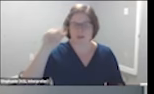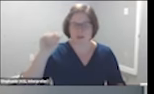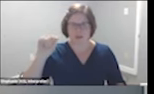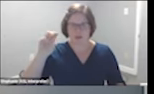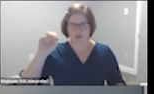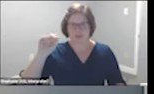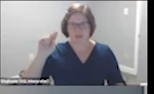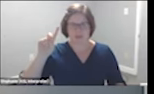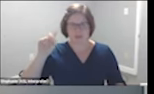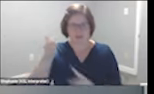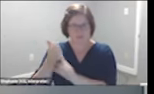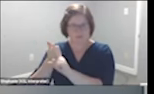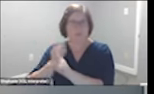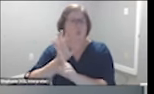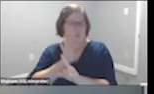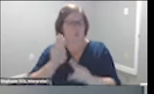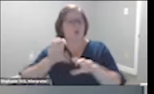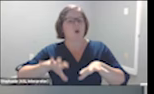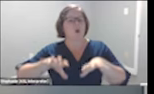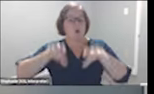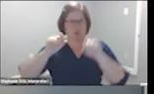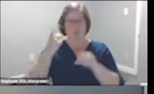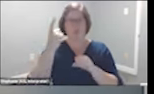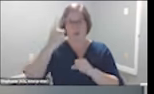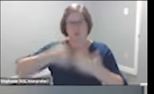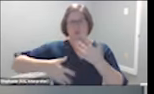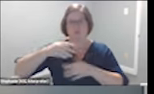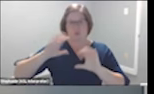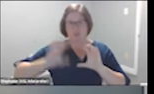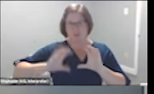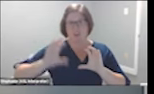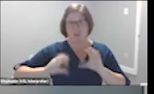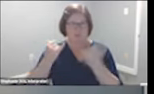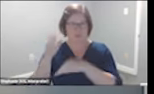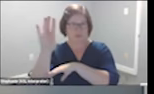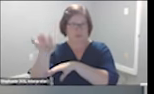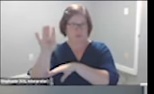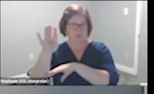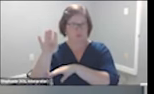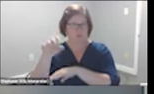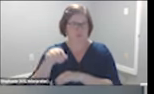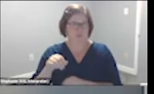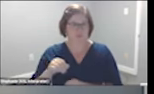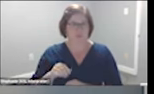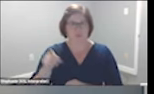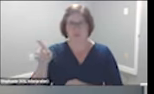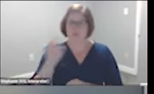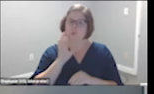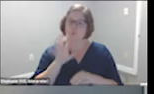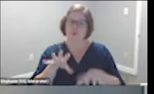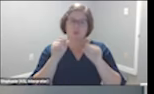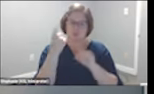social chats. So if you have more specific questions to continue the conversation with Amanda, she will be hosting one of the social rooms. So I'm